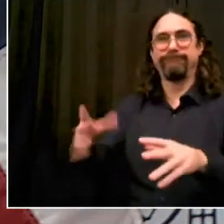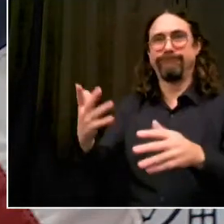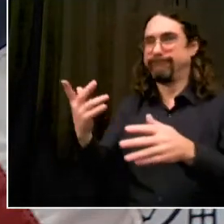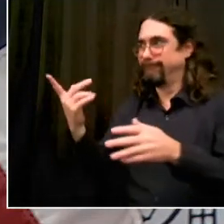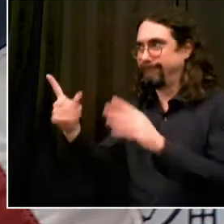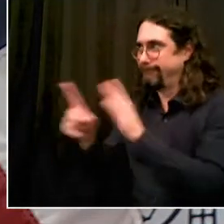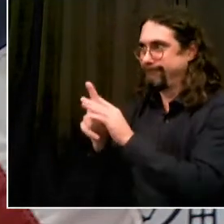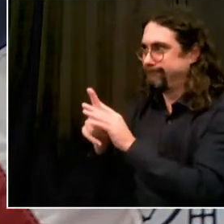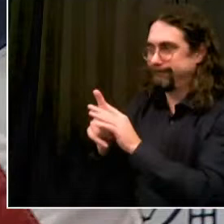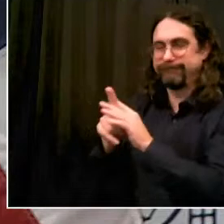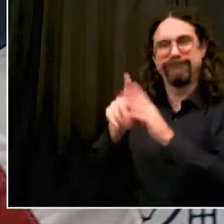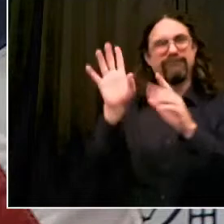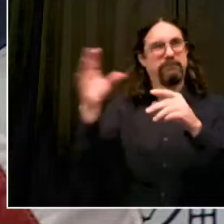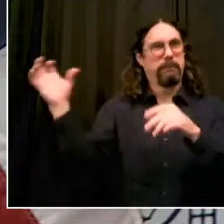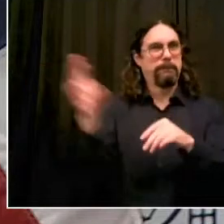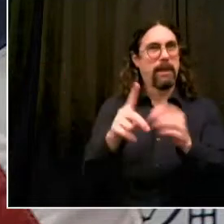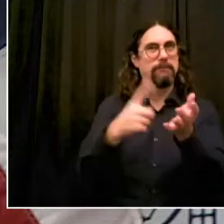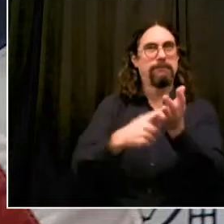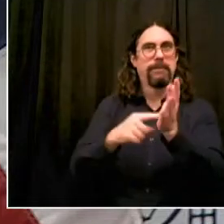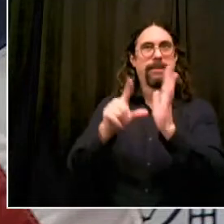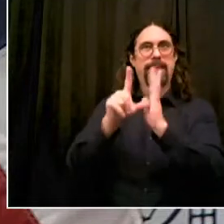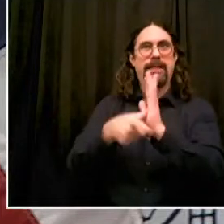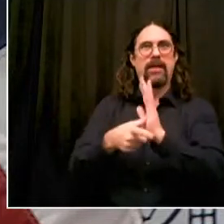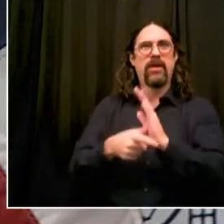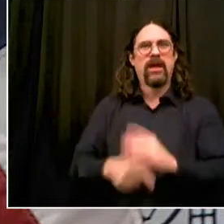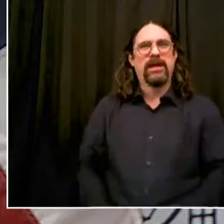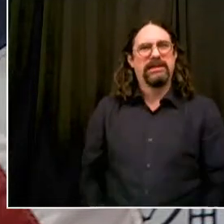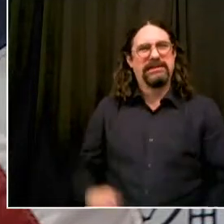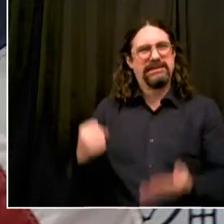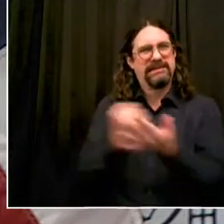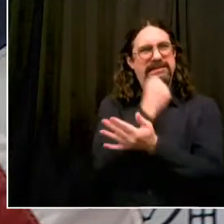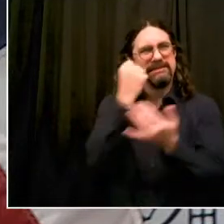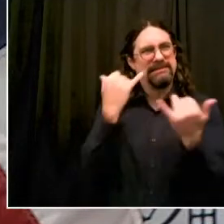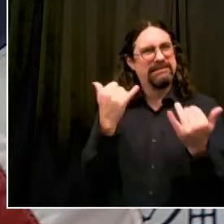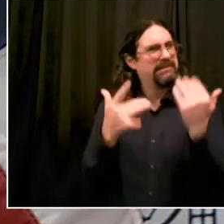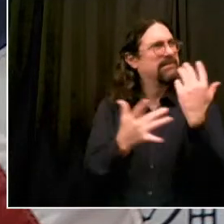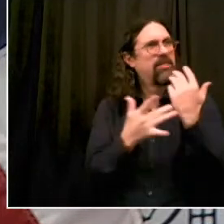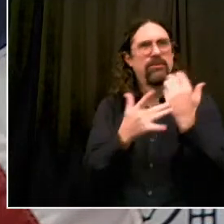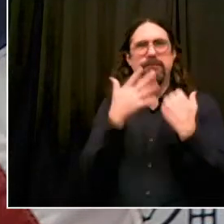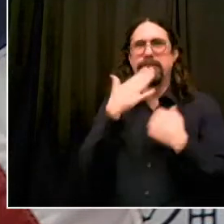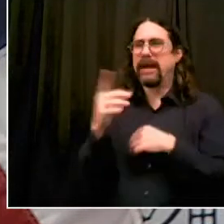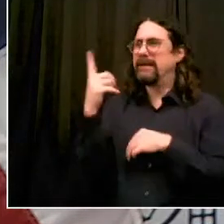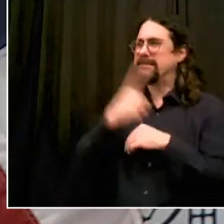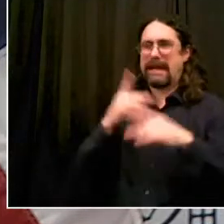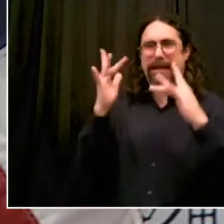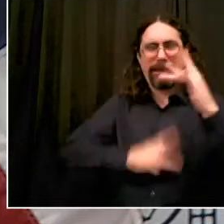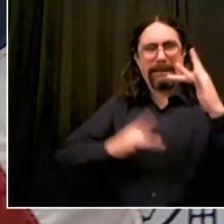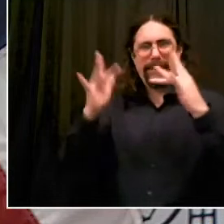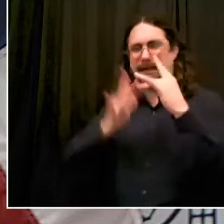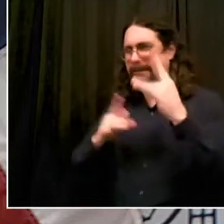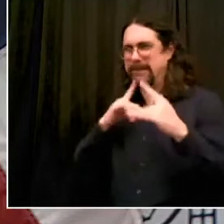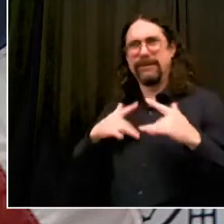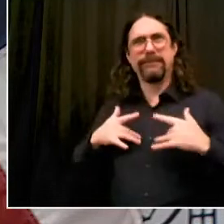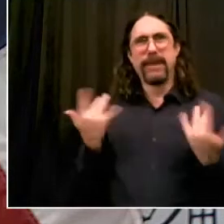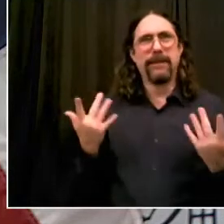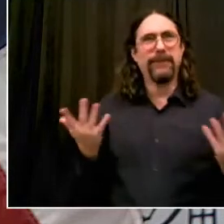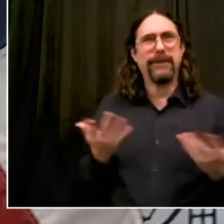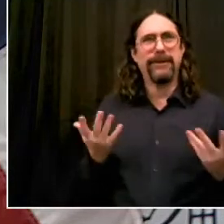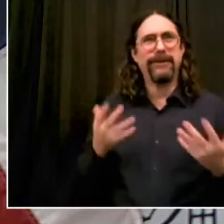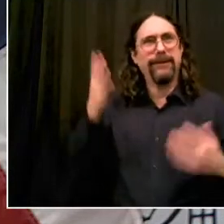We're going to try Steve again. This is Steve from WCBS Radio. Hey, is this working now? There you go, Steve. How you